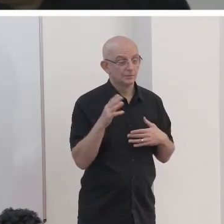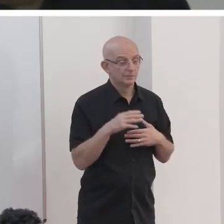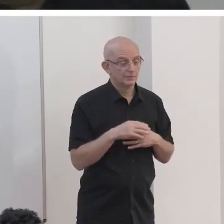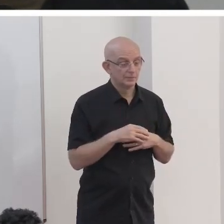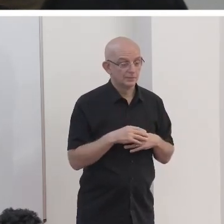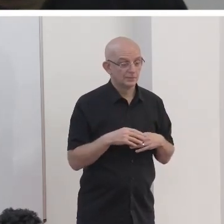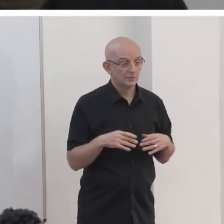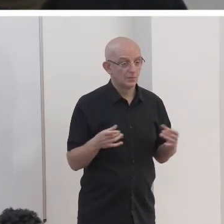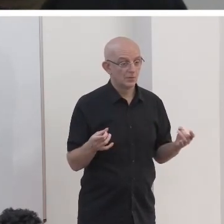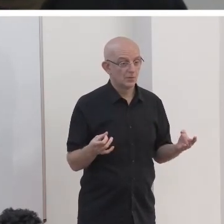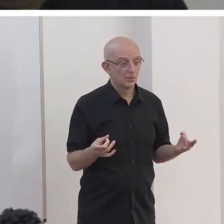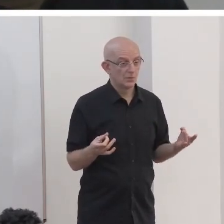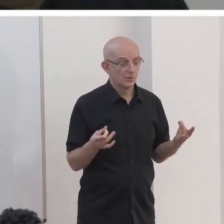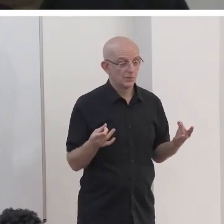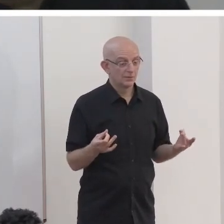Breathe in.